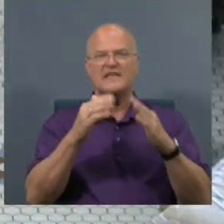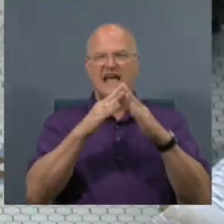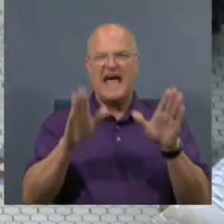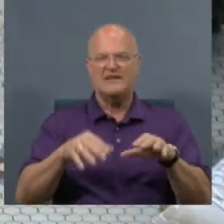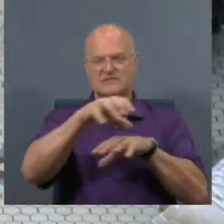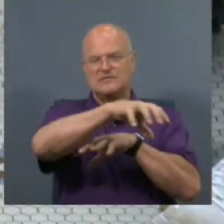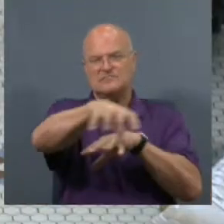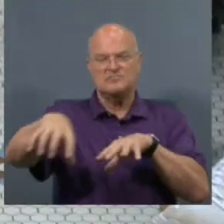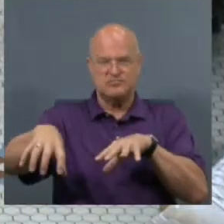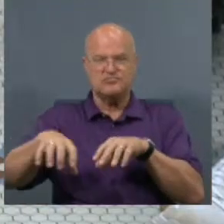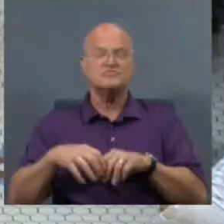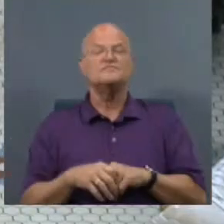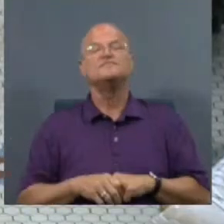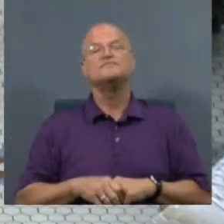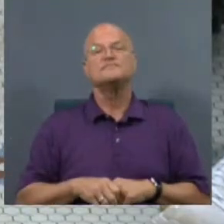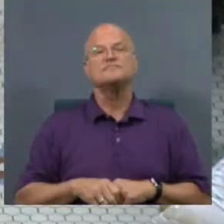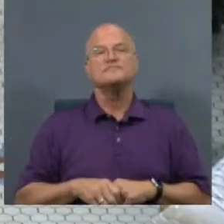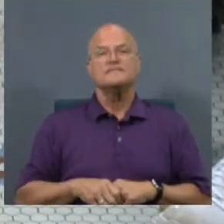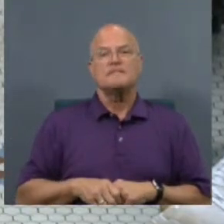residential.